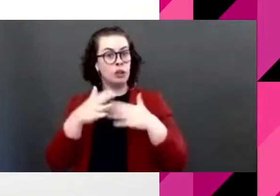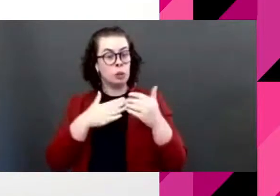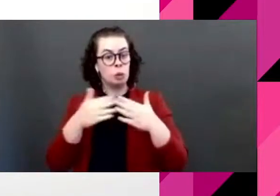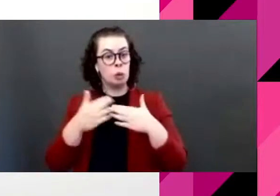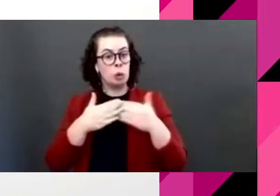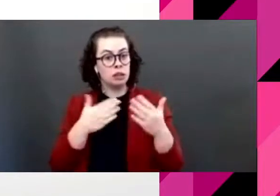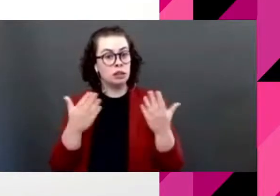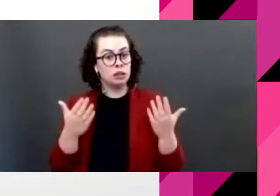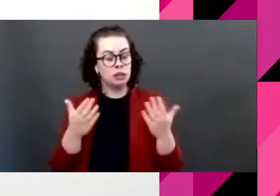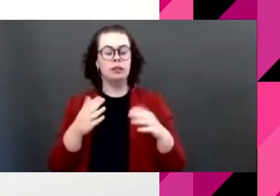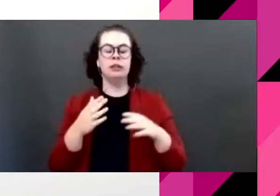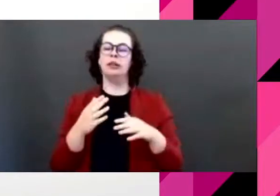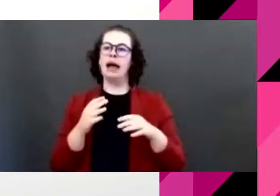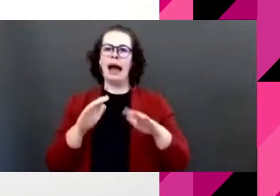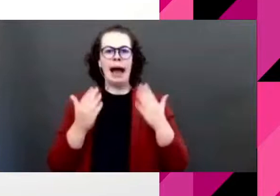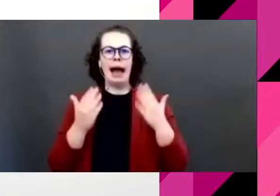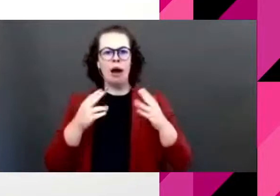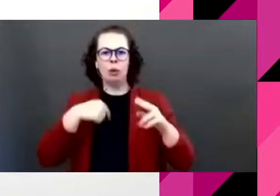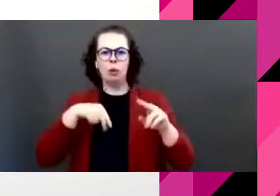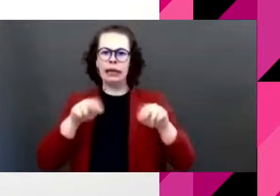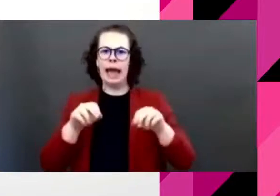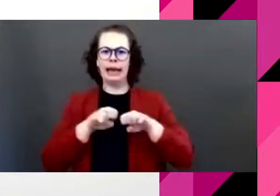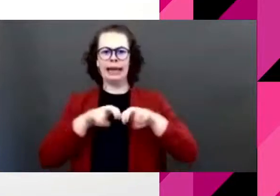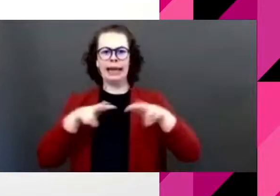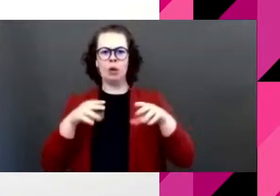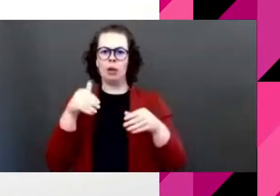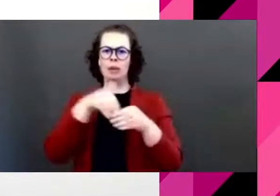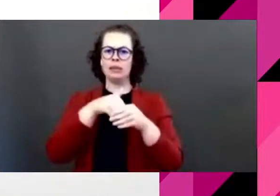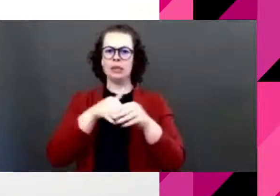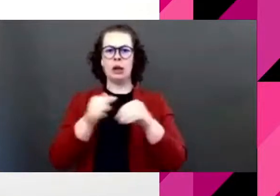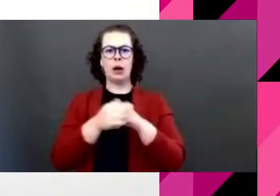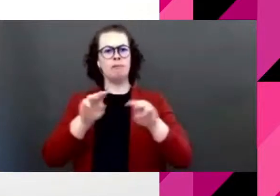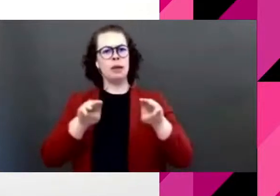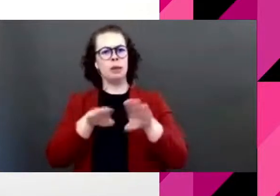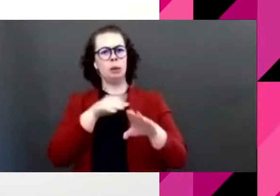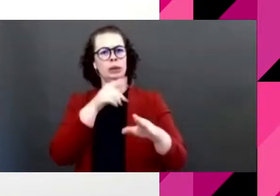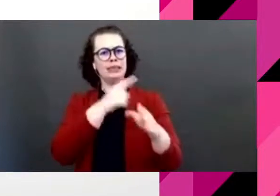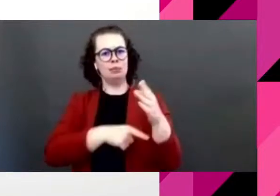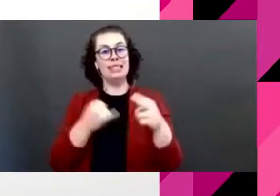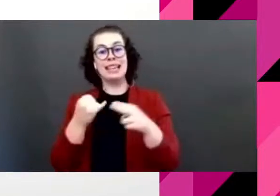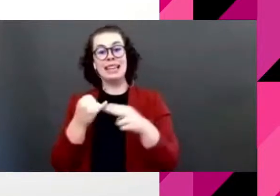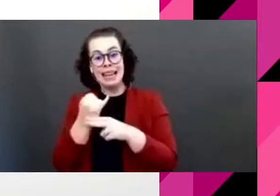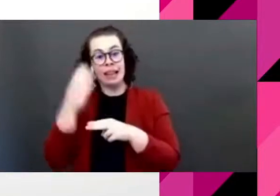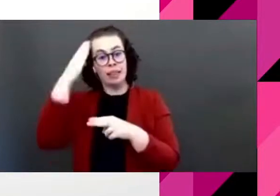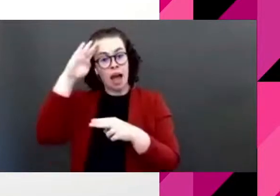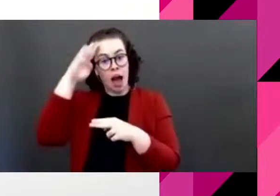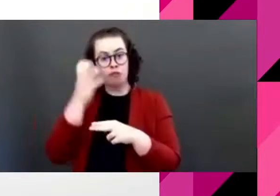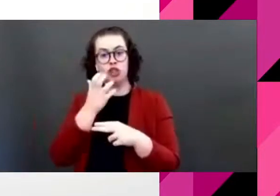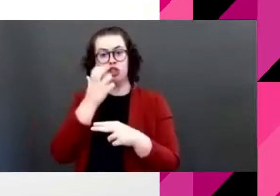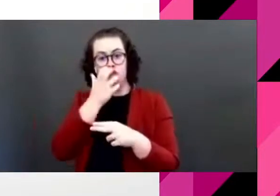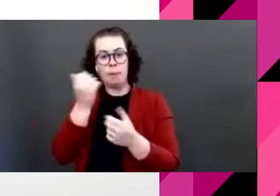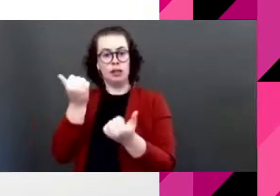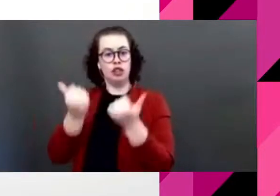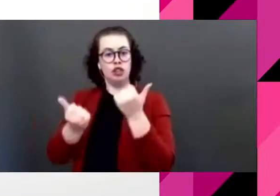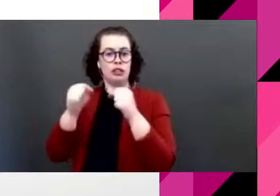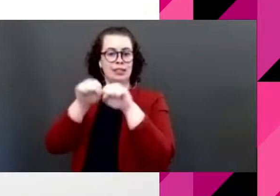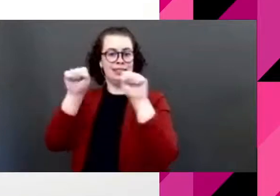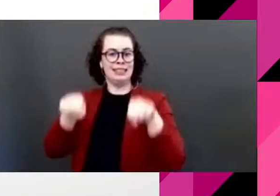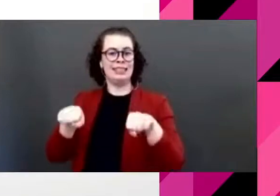the effective and equal participation of persons with disabilities in the Irish criminal justice